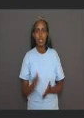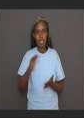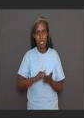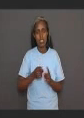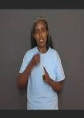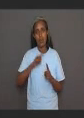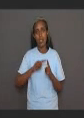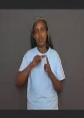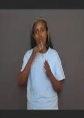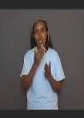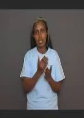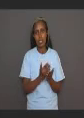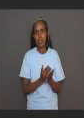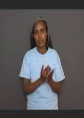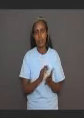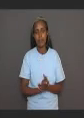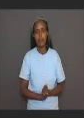Let's get back to our lesson.